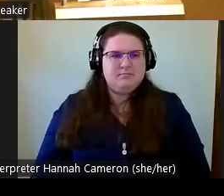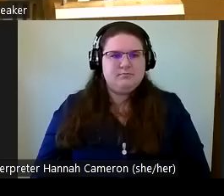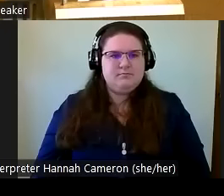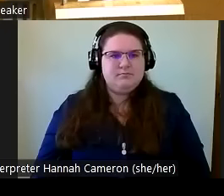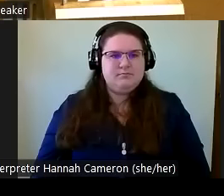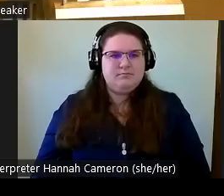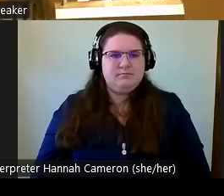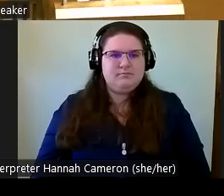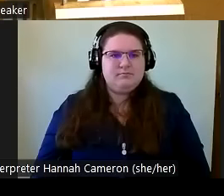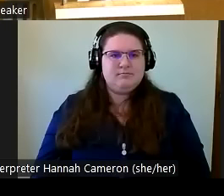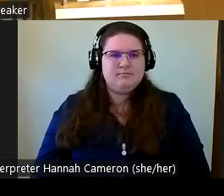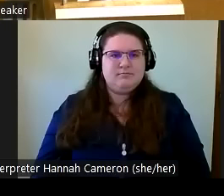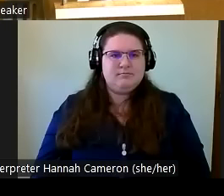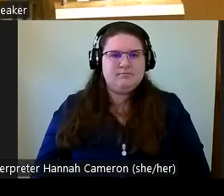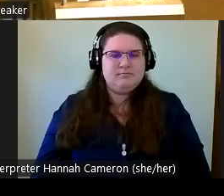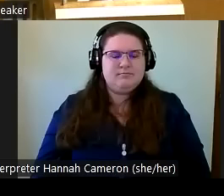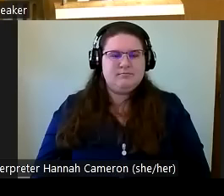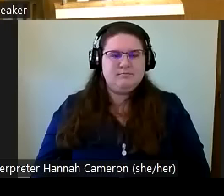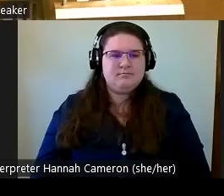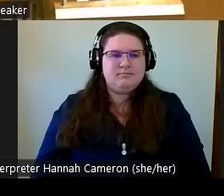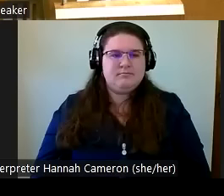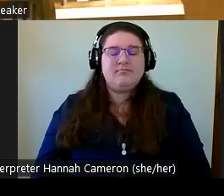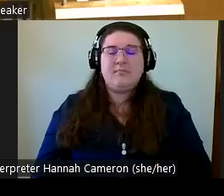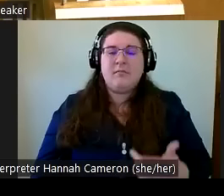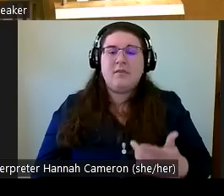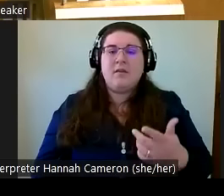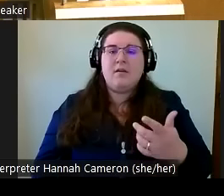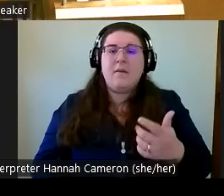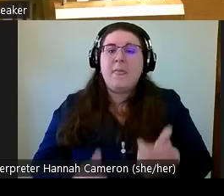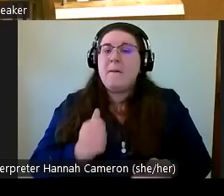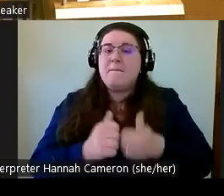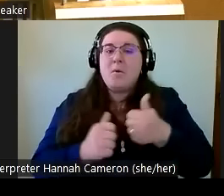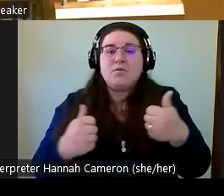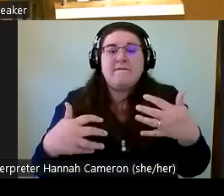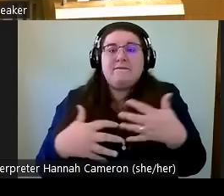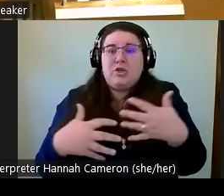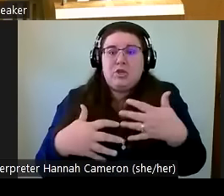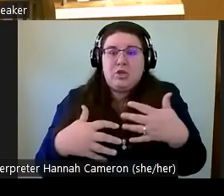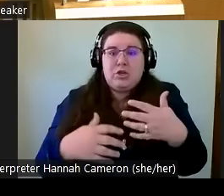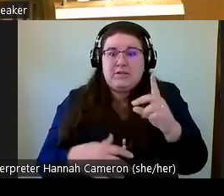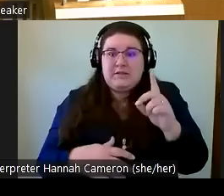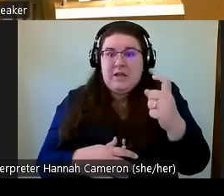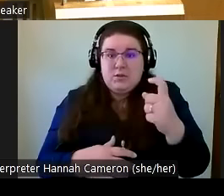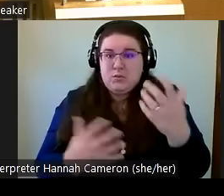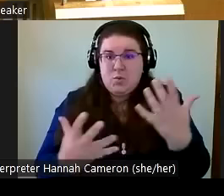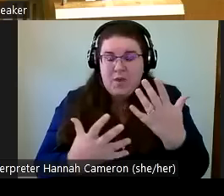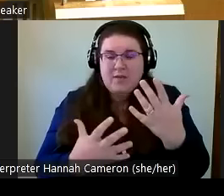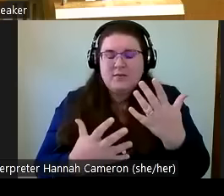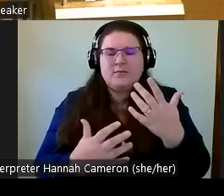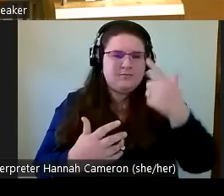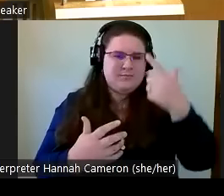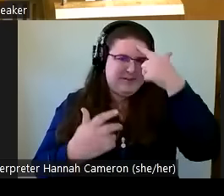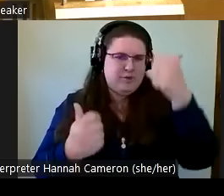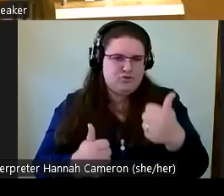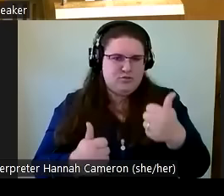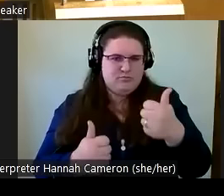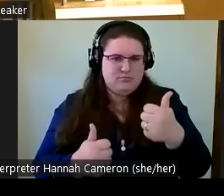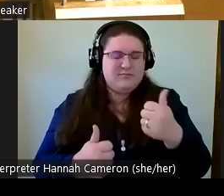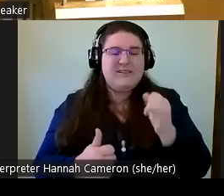surprise you in the room, but it turns out dementia is the most feared diagnosis in individuals over age 65.